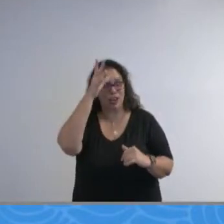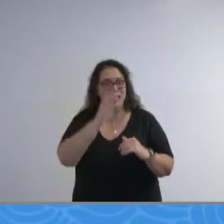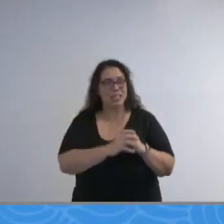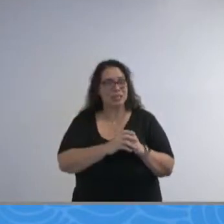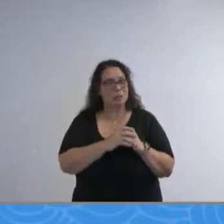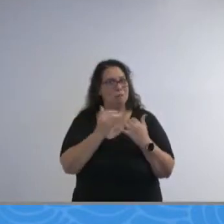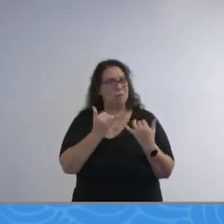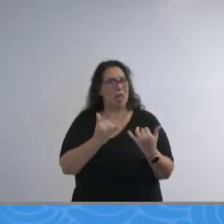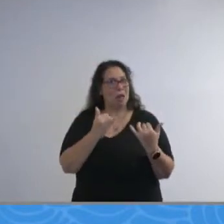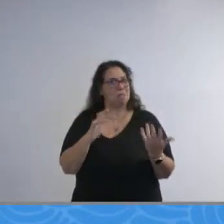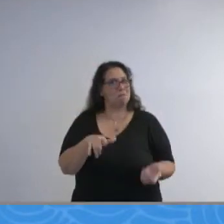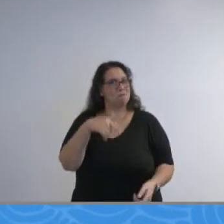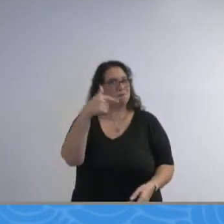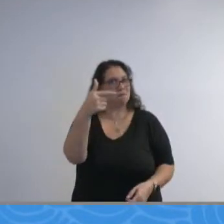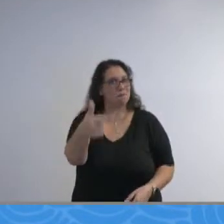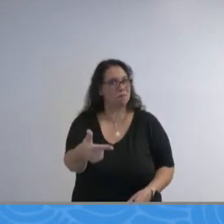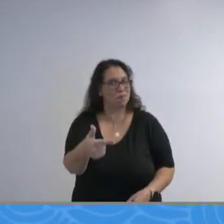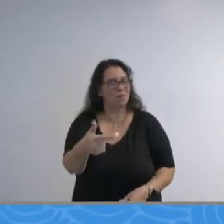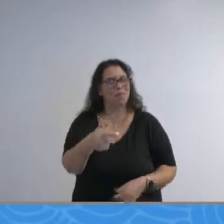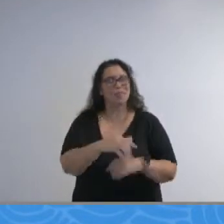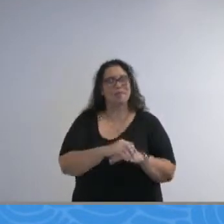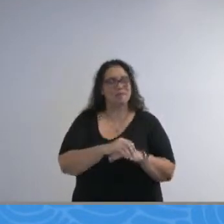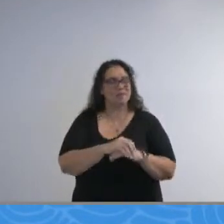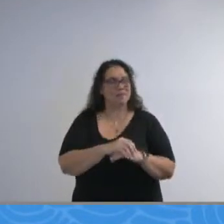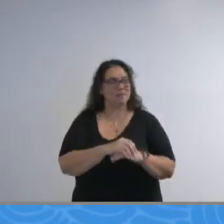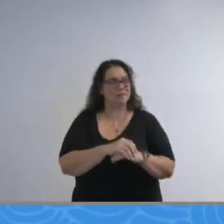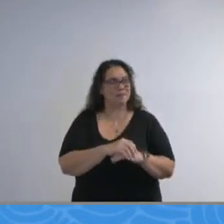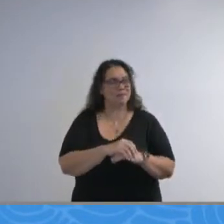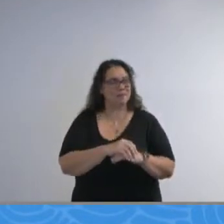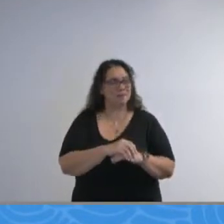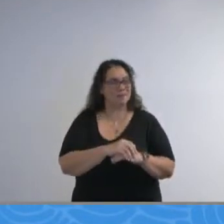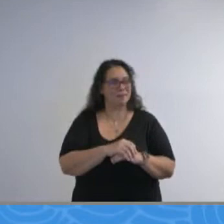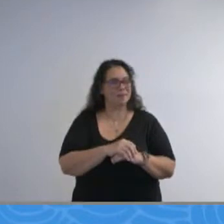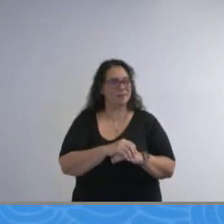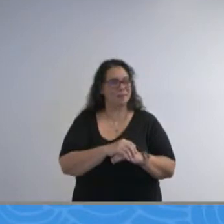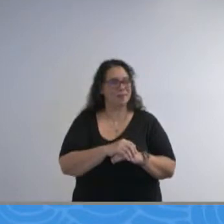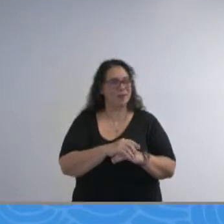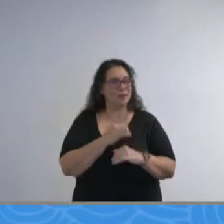without further ado, Ms. Rochelle Martin.